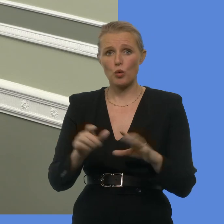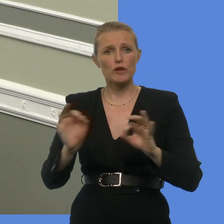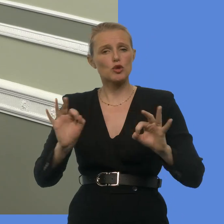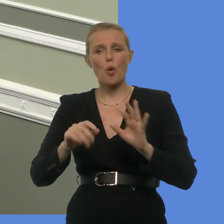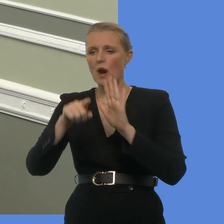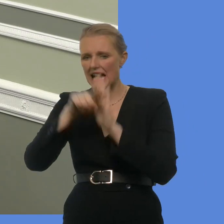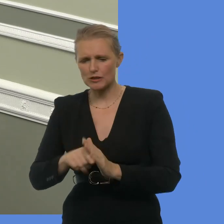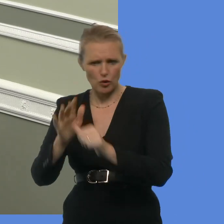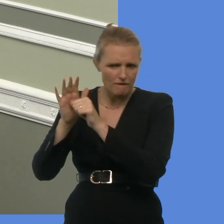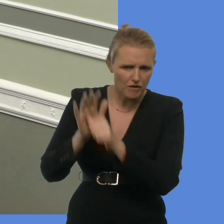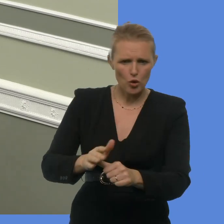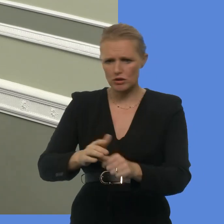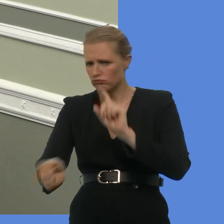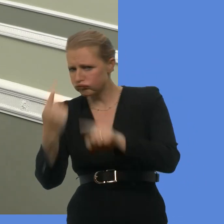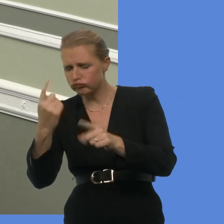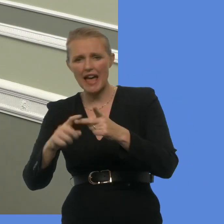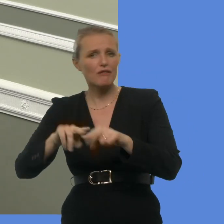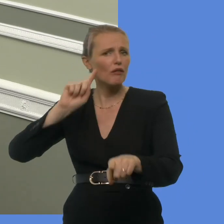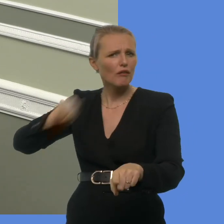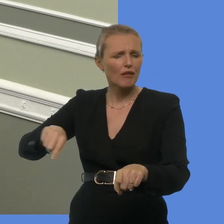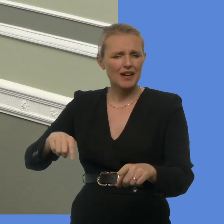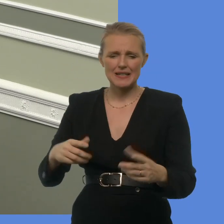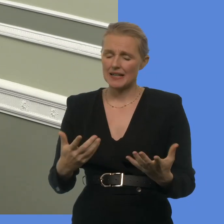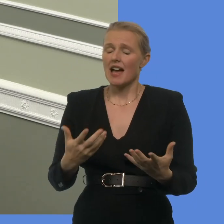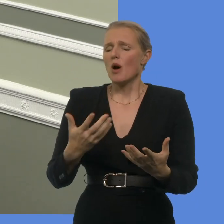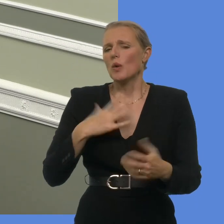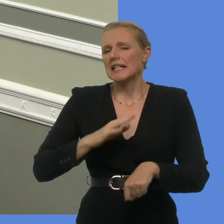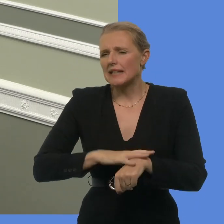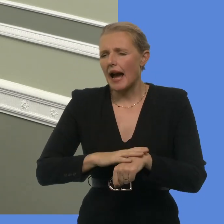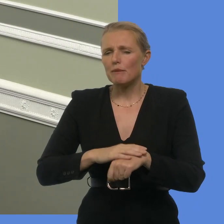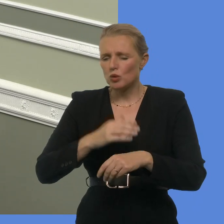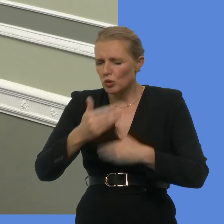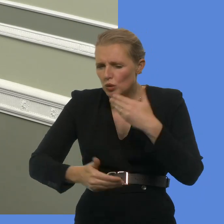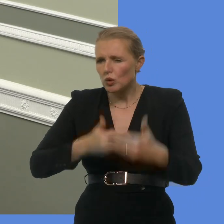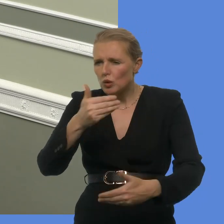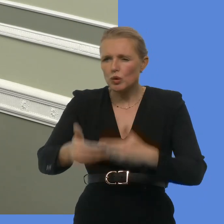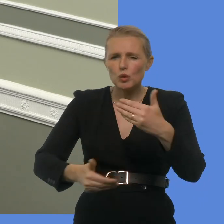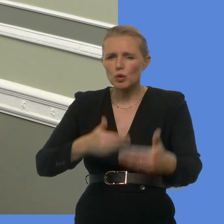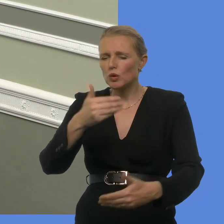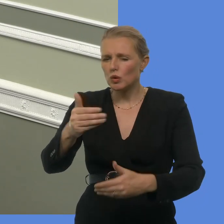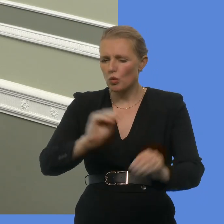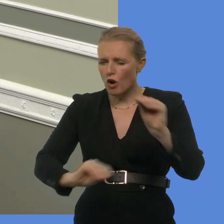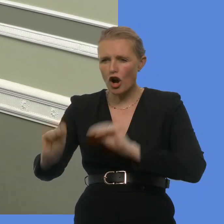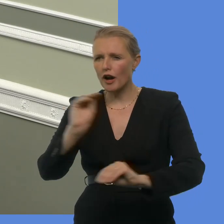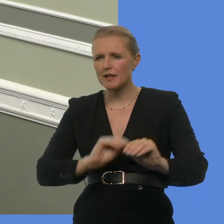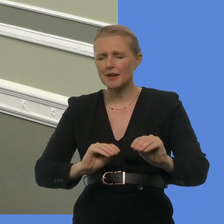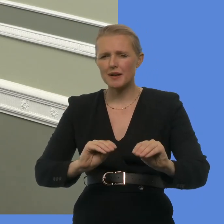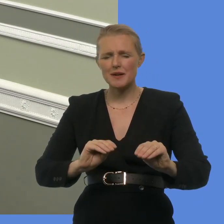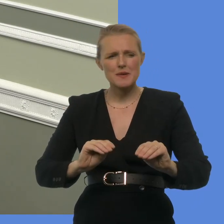to roll out the consequences of this. So I don't know. At some stage, will there be?